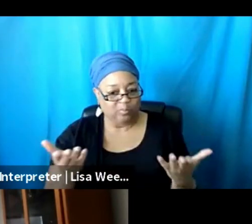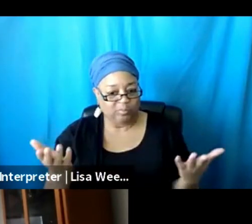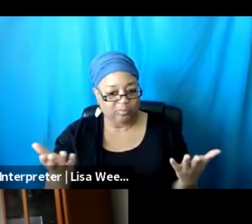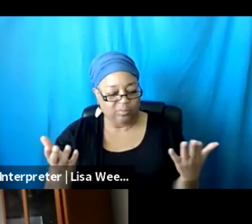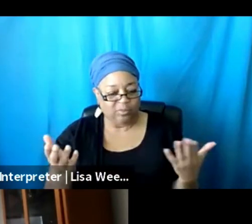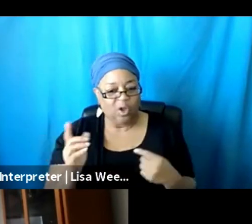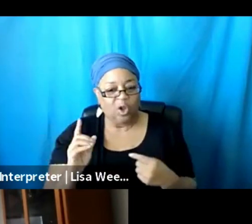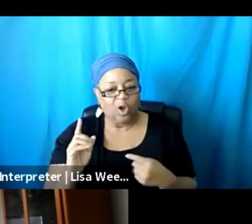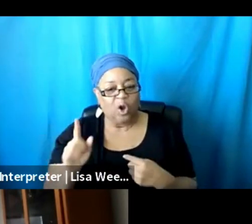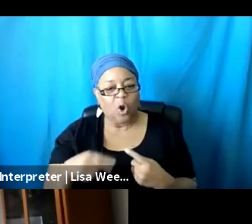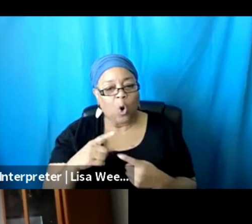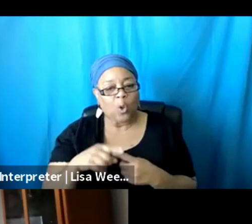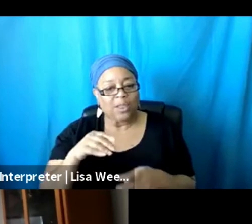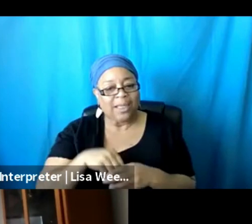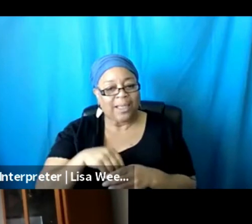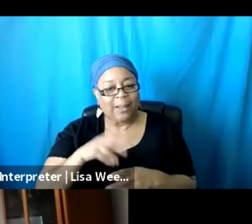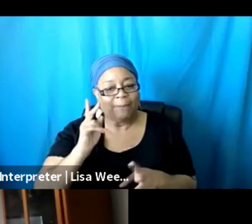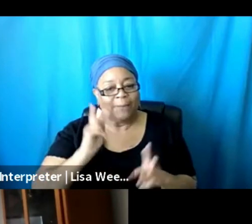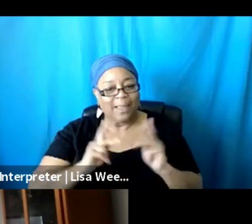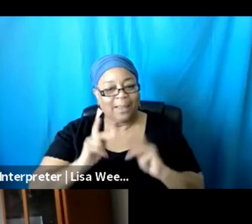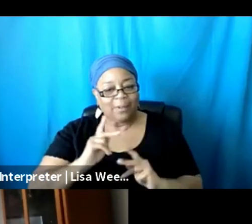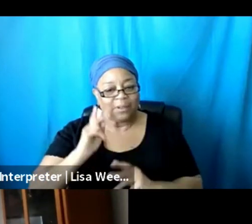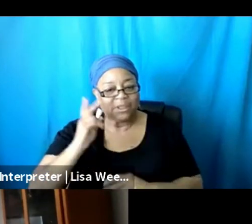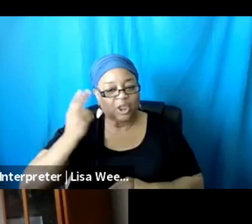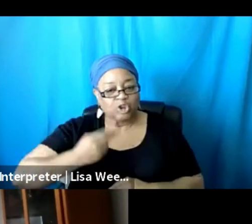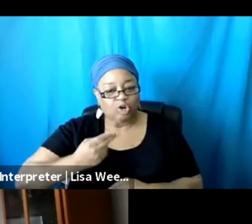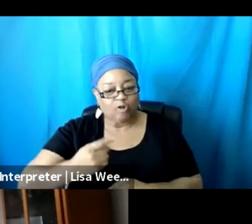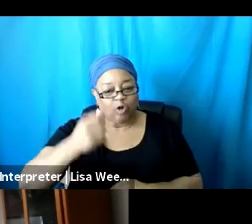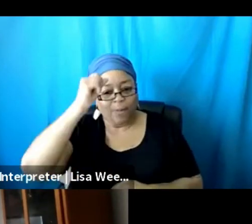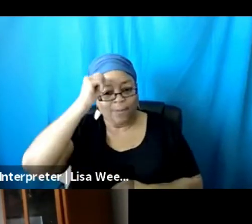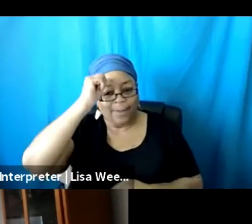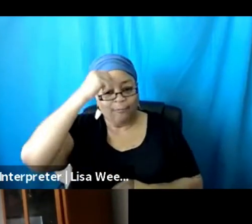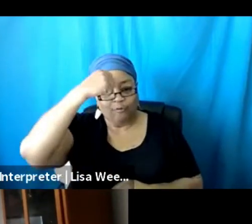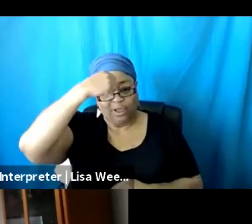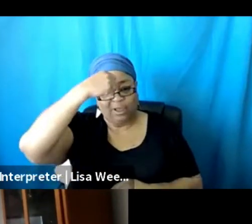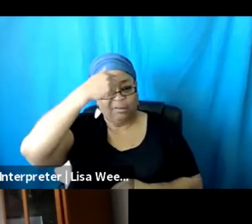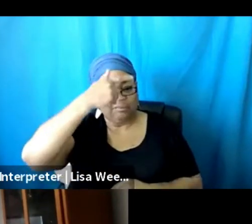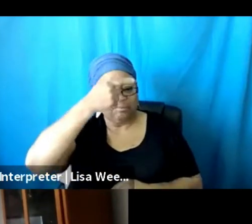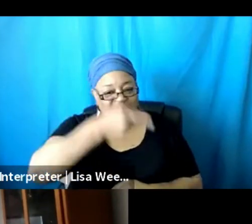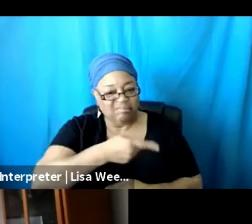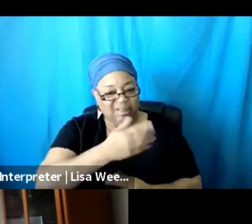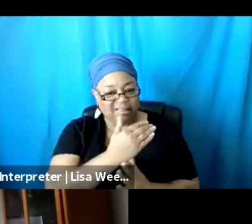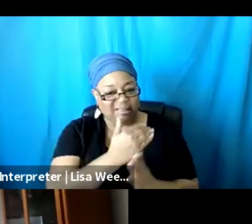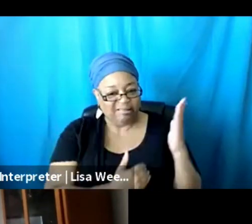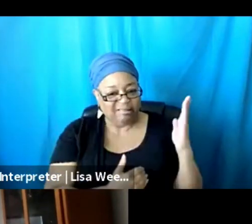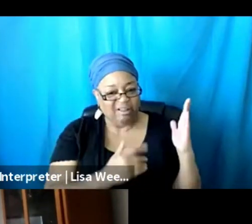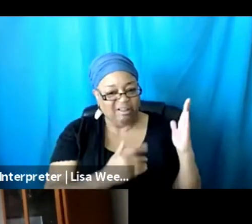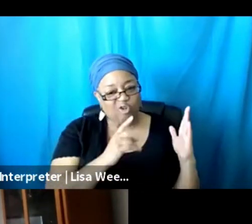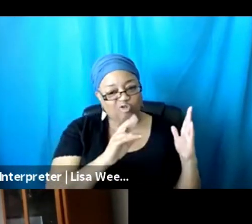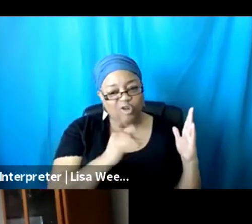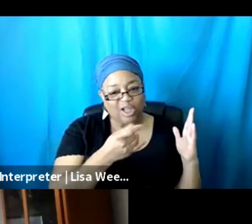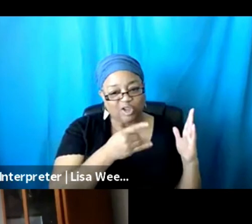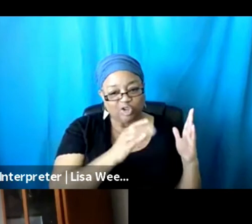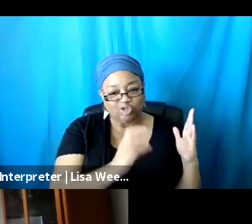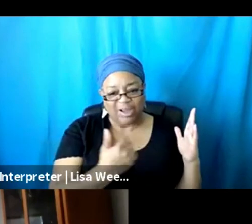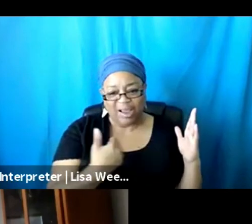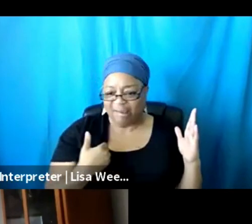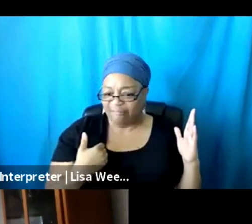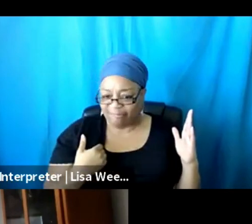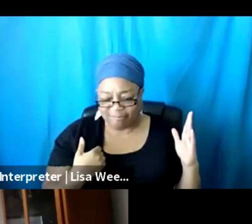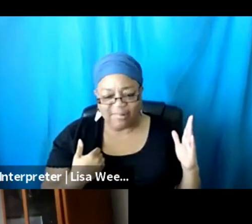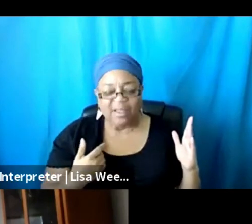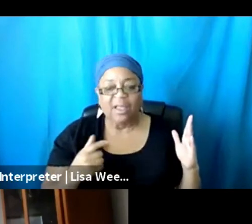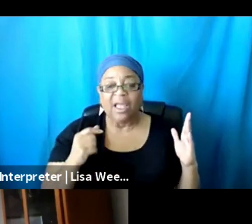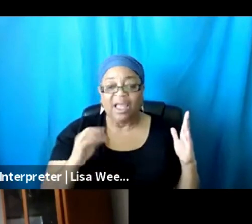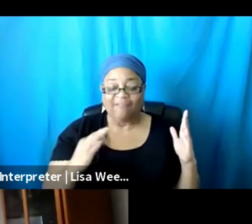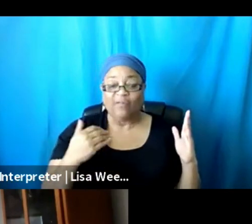people's historical memory that this was there. Like any kind of registry, it's only going to be as